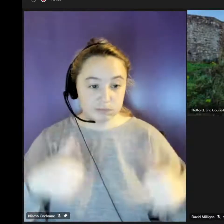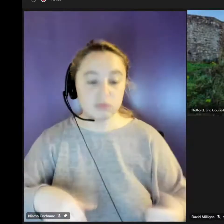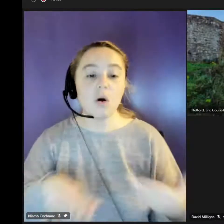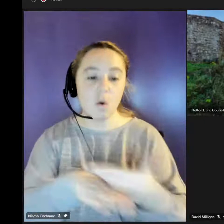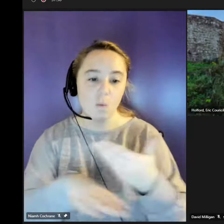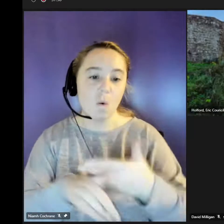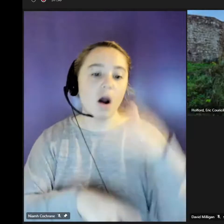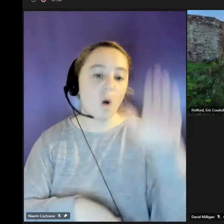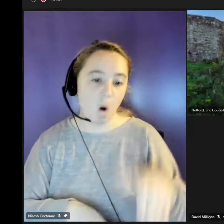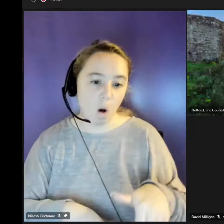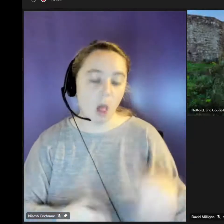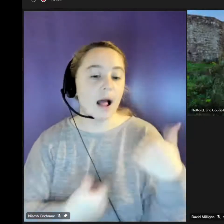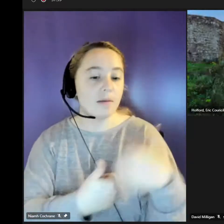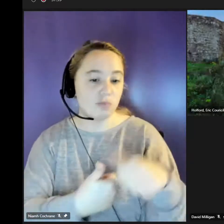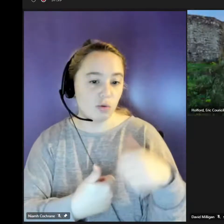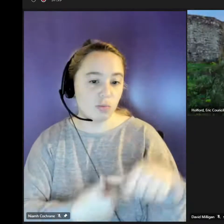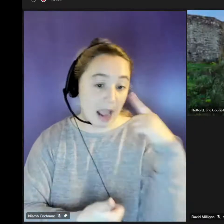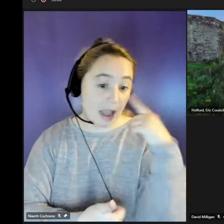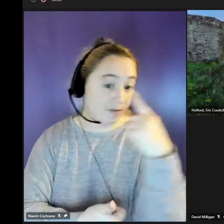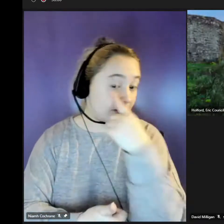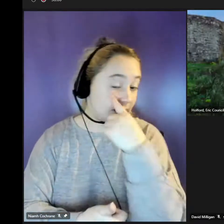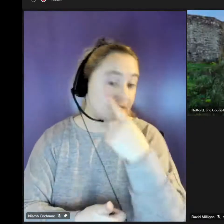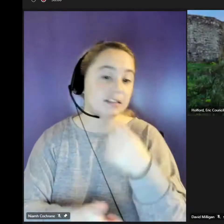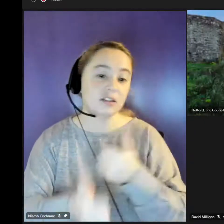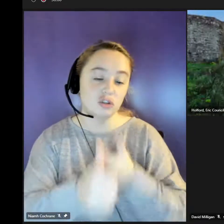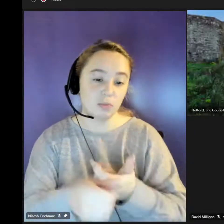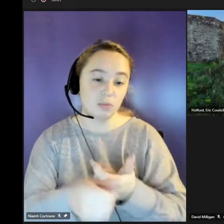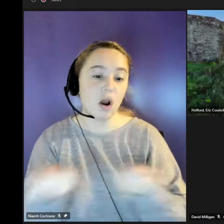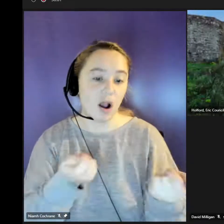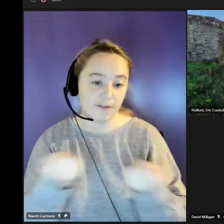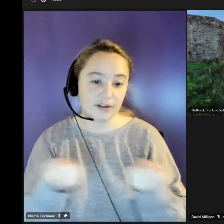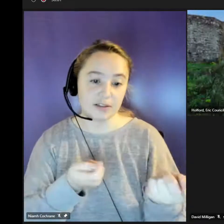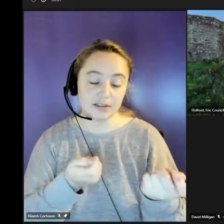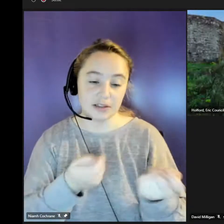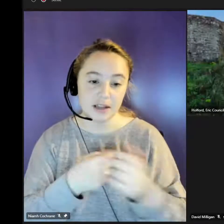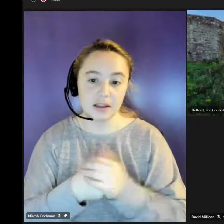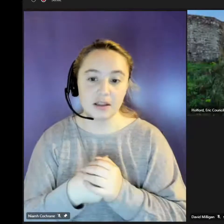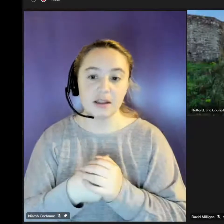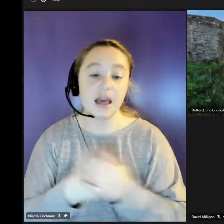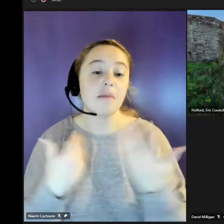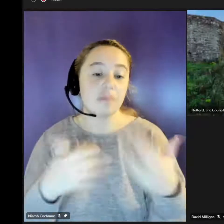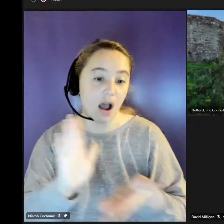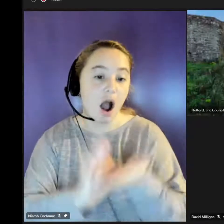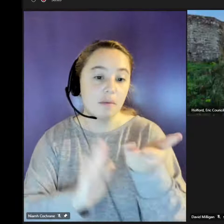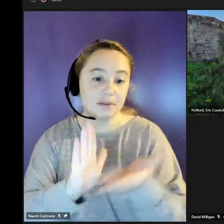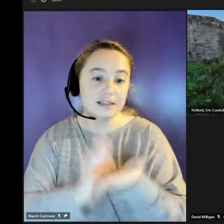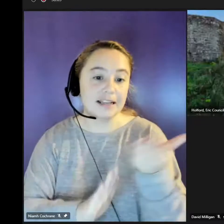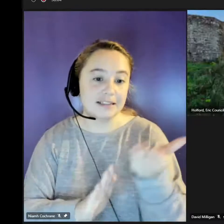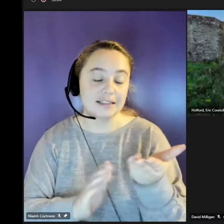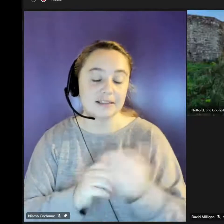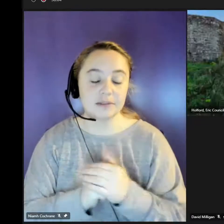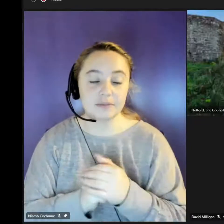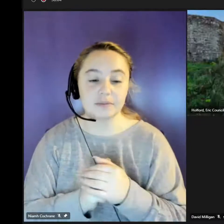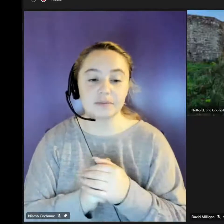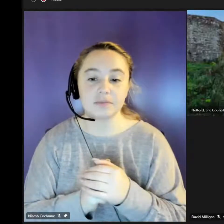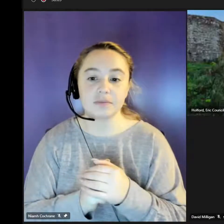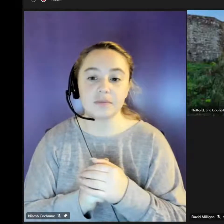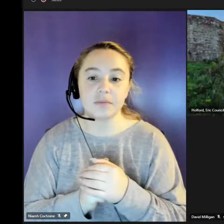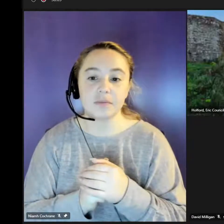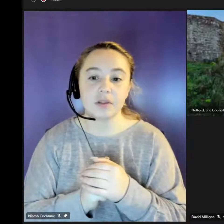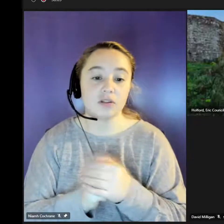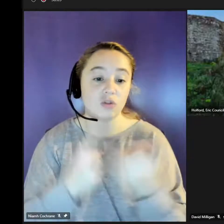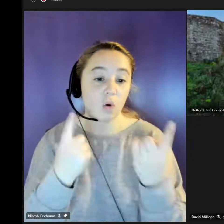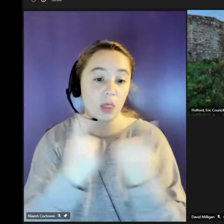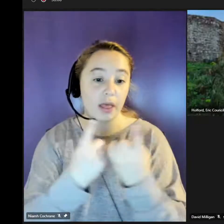is the appropriate evidence that sits behind it, and we have updated them where necessary. So the things that we've